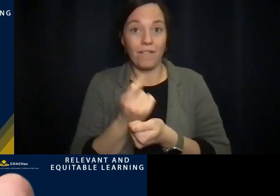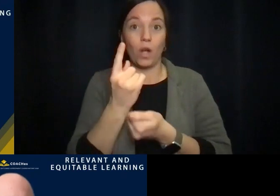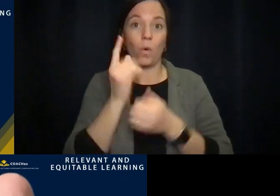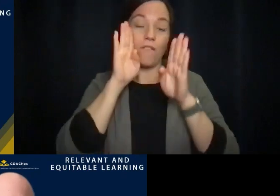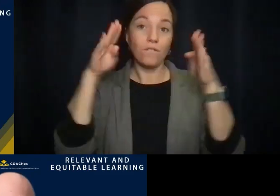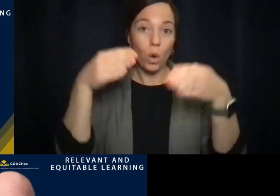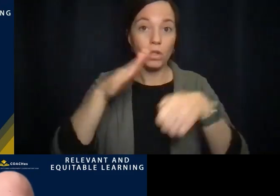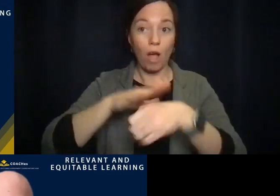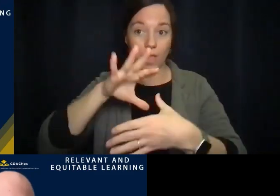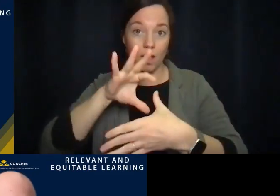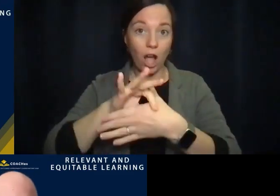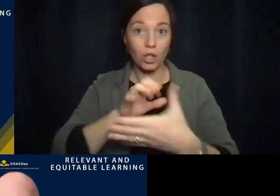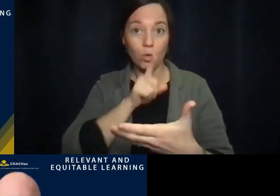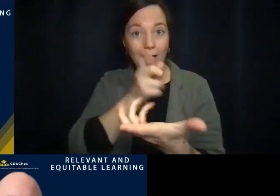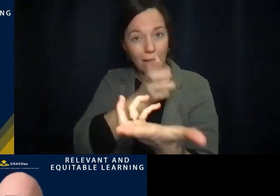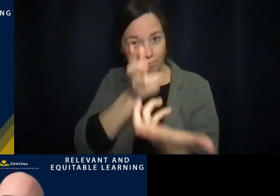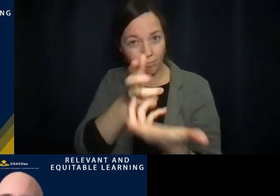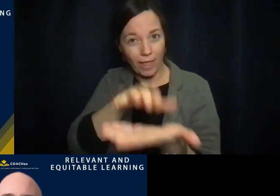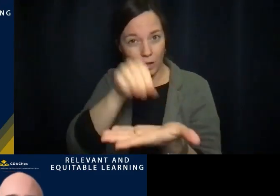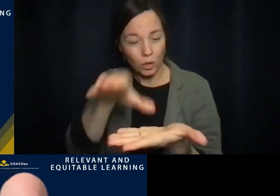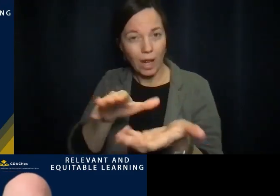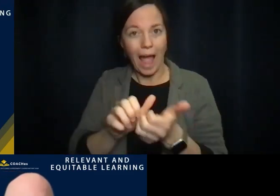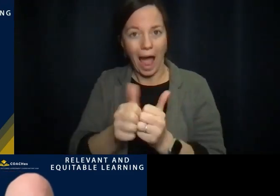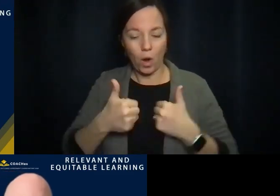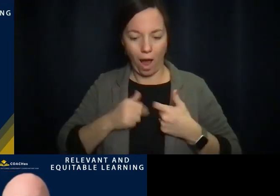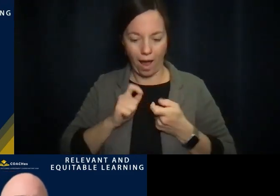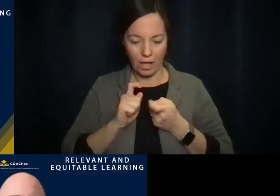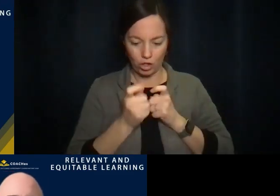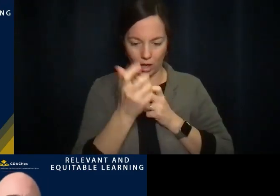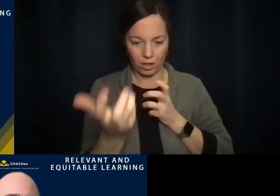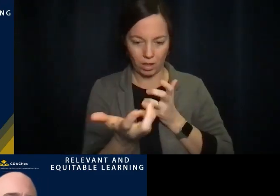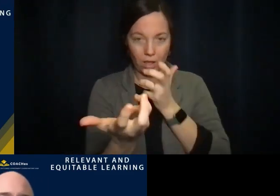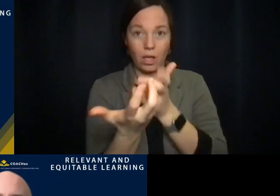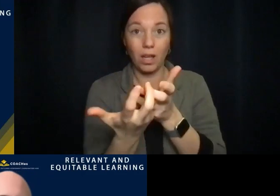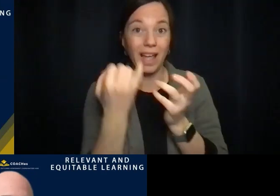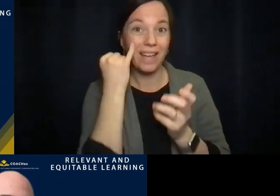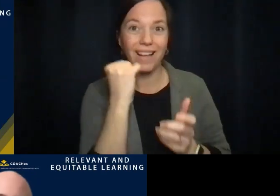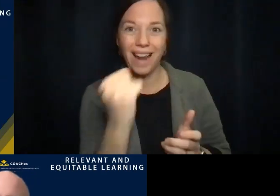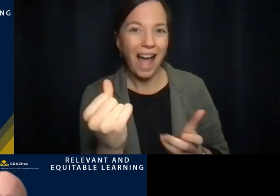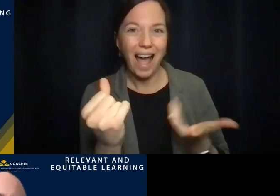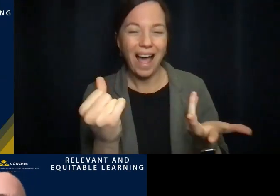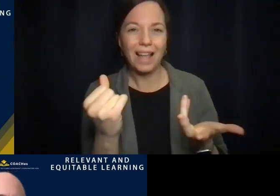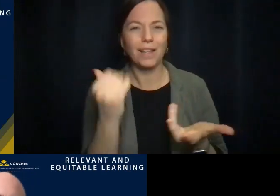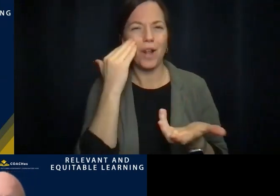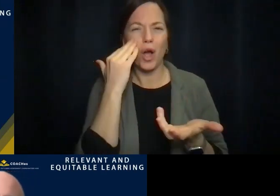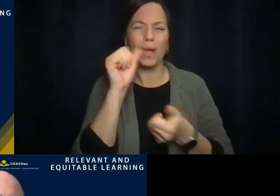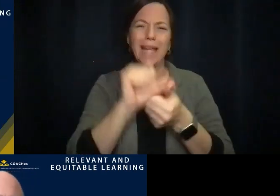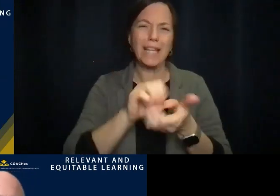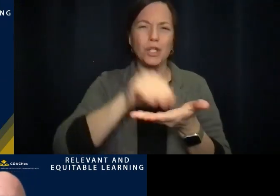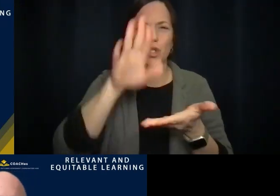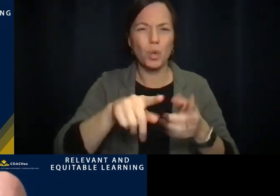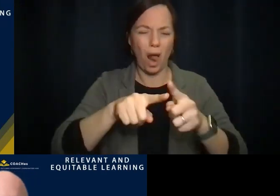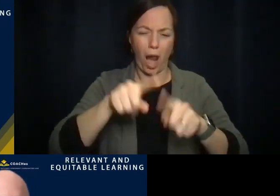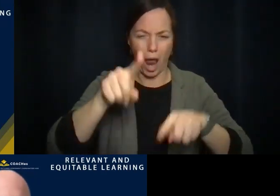meet where they are, how are you adjusting to do that? Because not your students are not always going to be the same individuals, the same